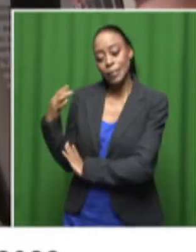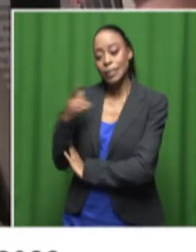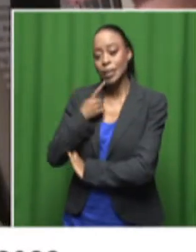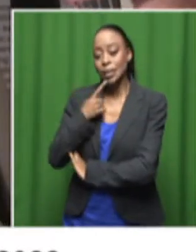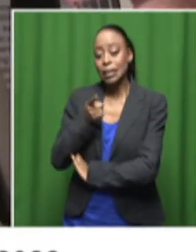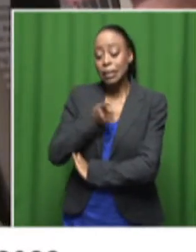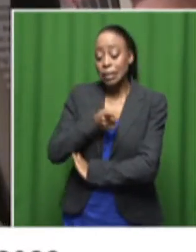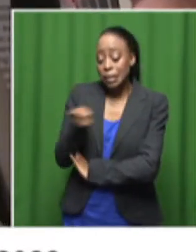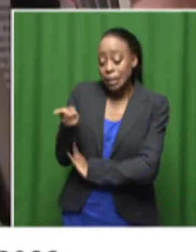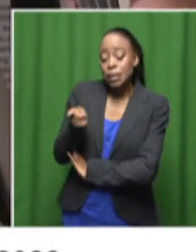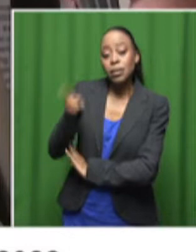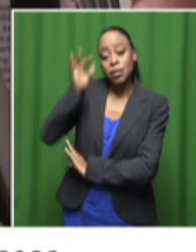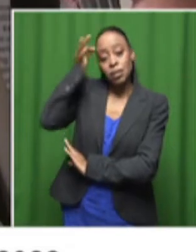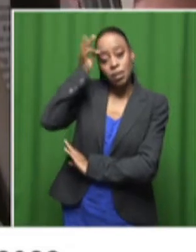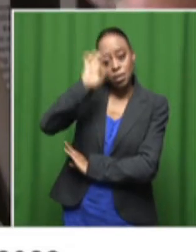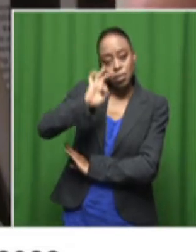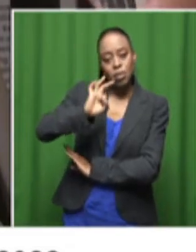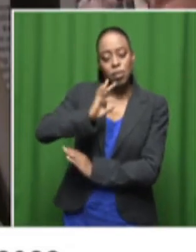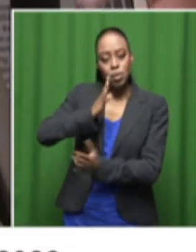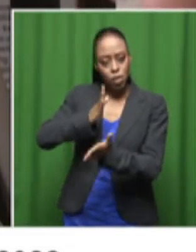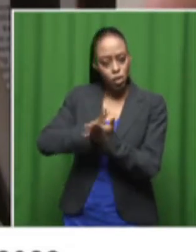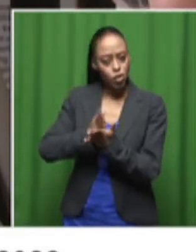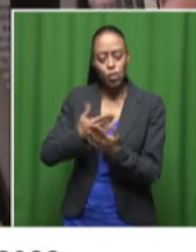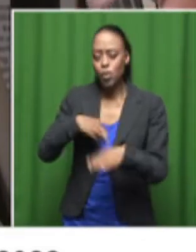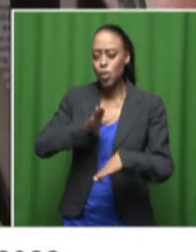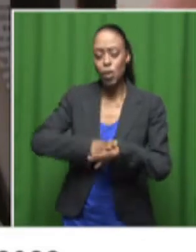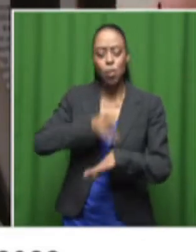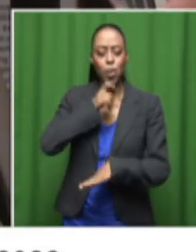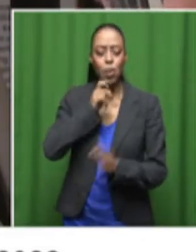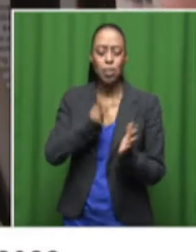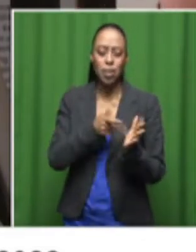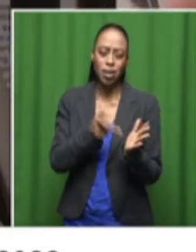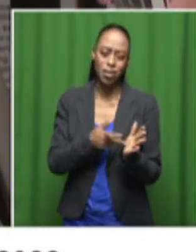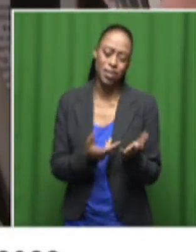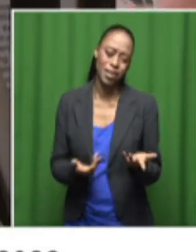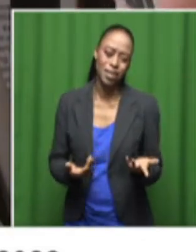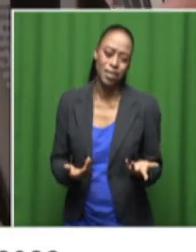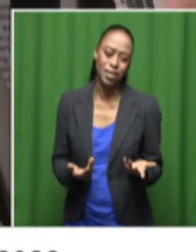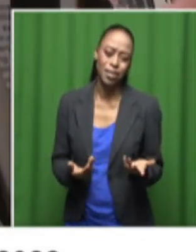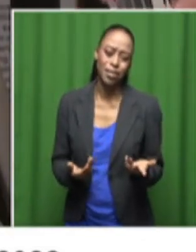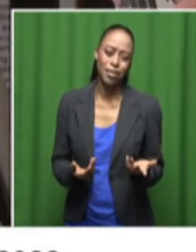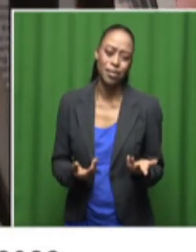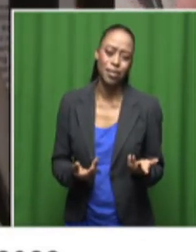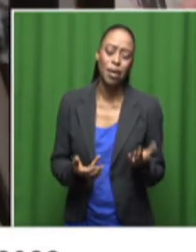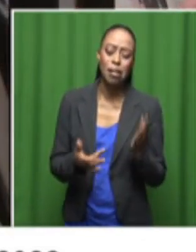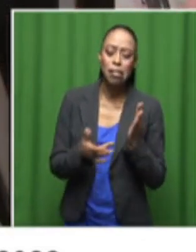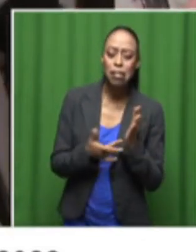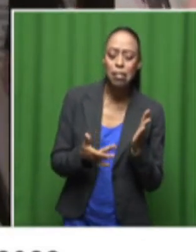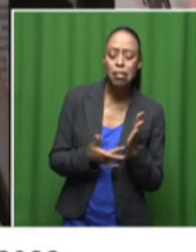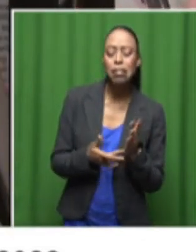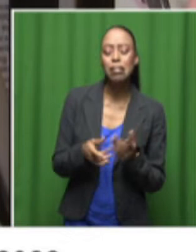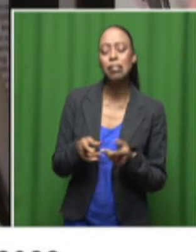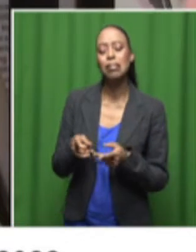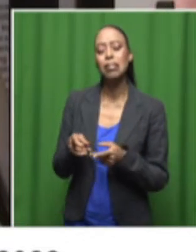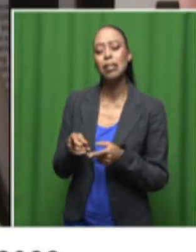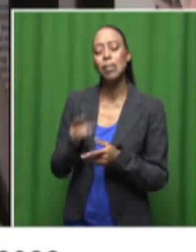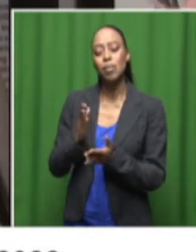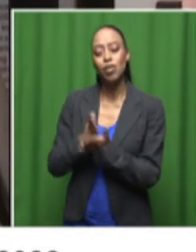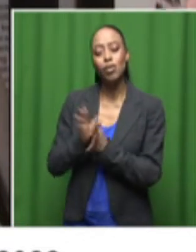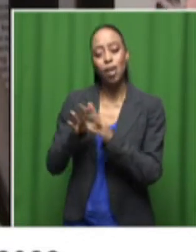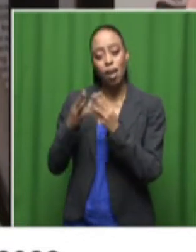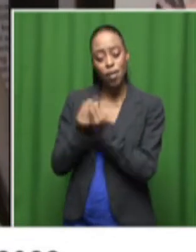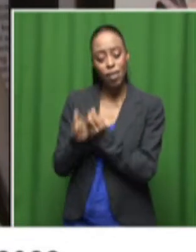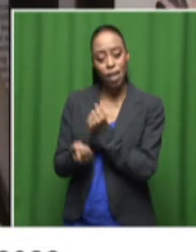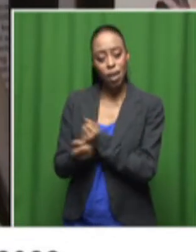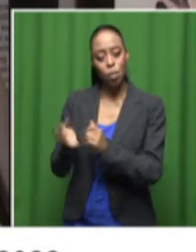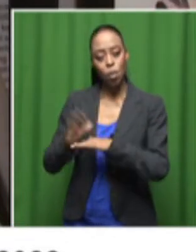must ensure that, we go paperless. And paperless is really around the theme that we are having, digitizing and digitalization.